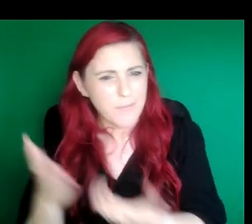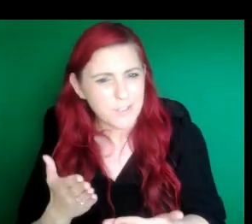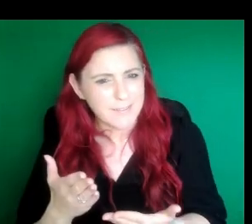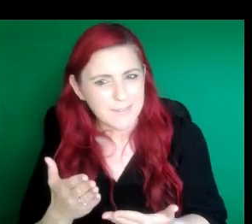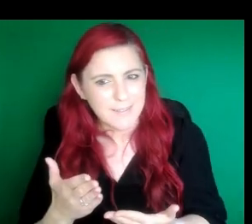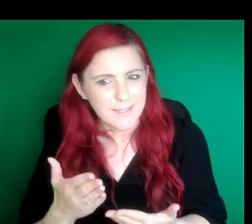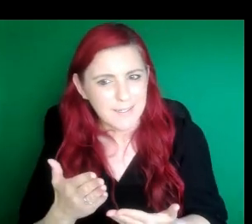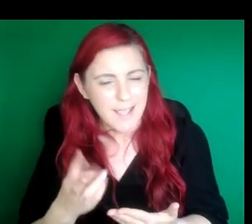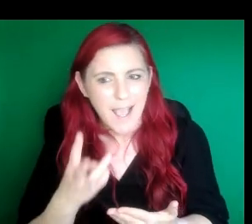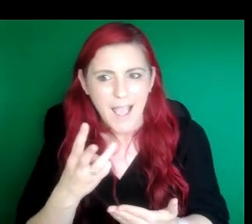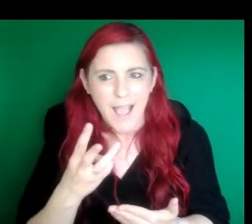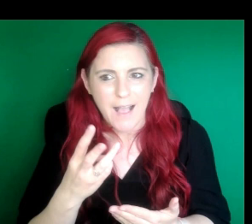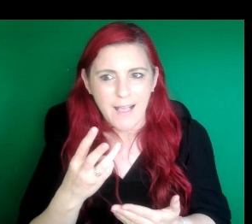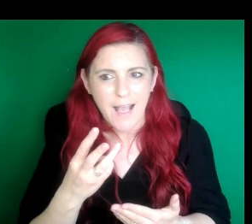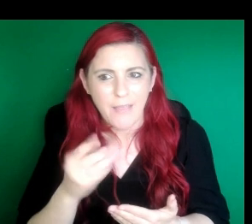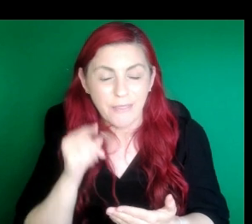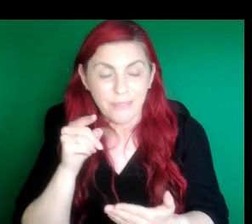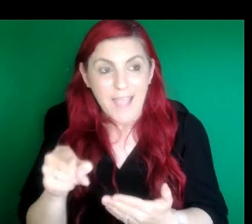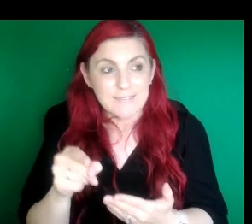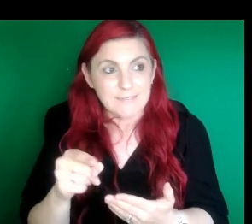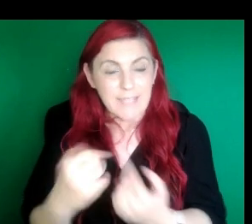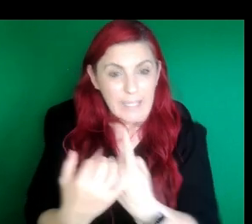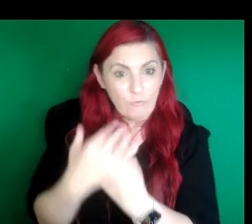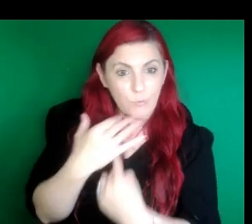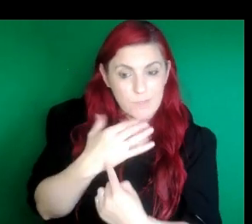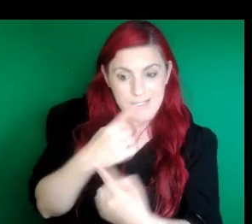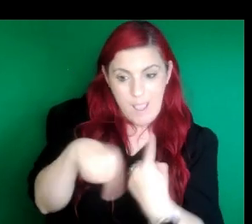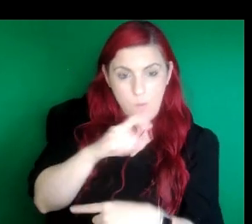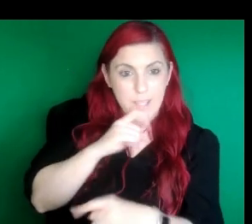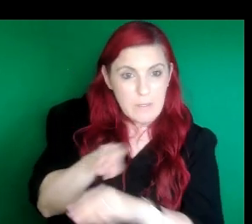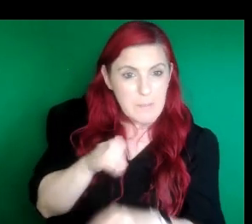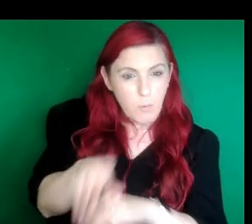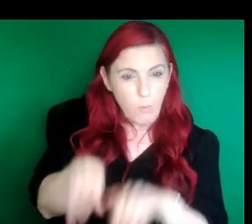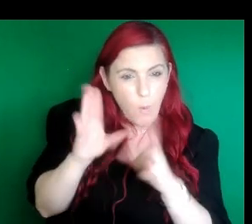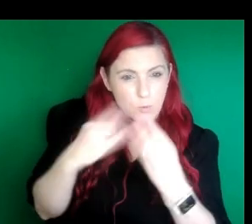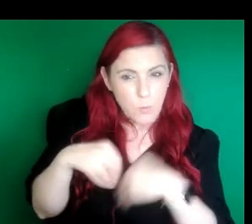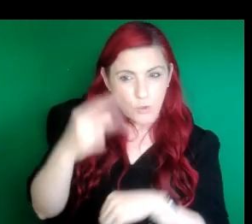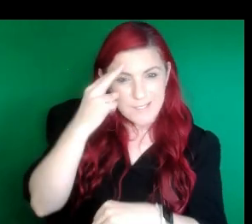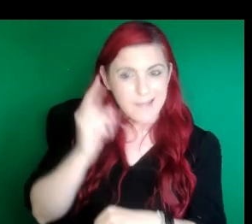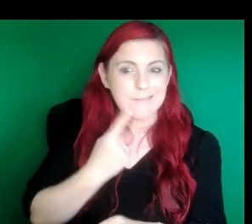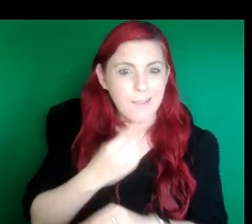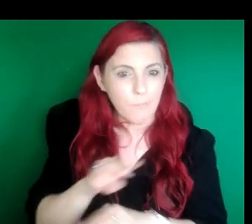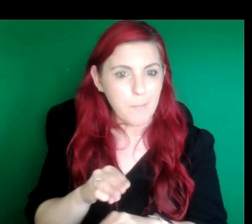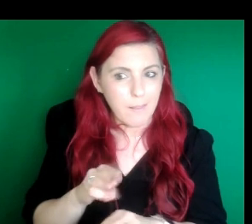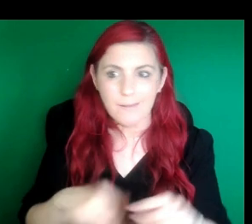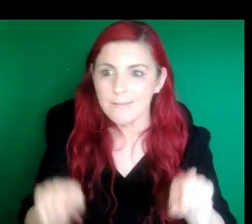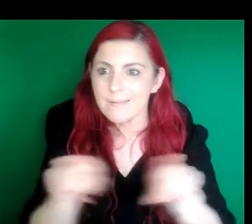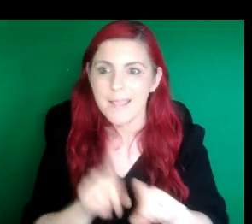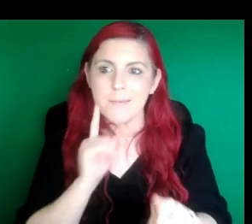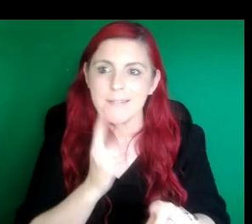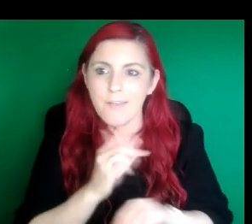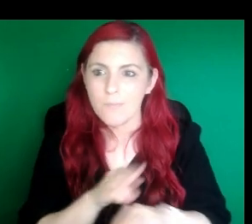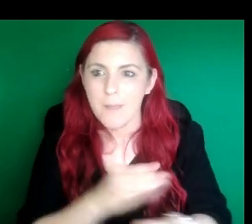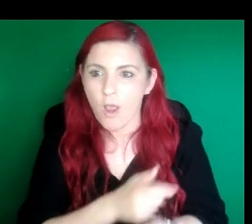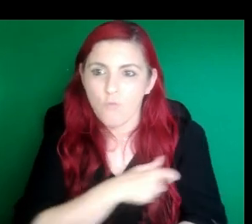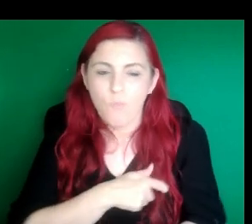who are constructing these laws see deaf people and see their potential. But also, like, practically, like, deaf people, if the